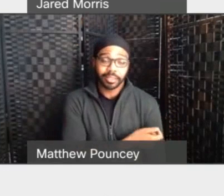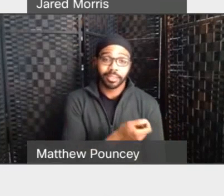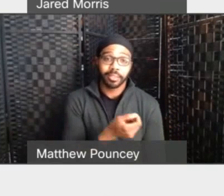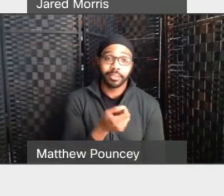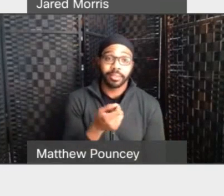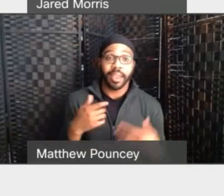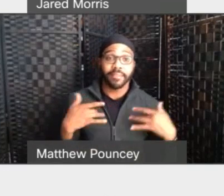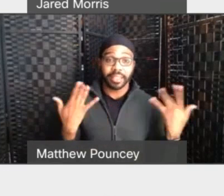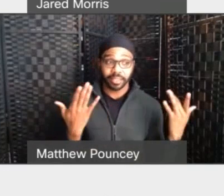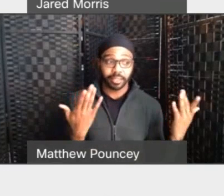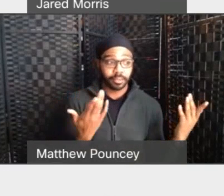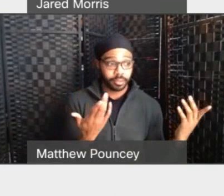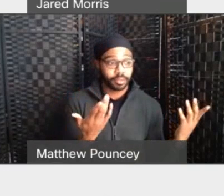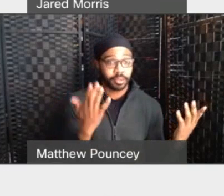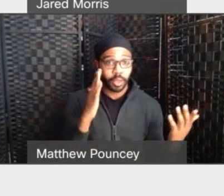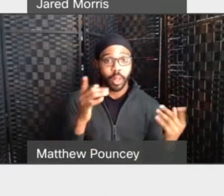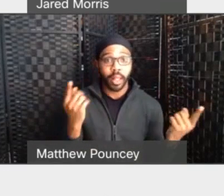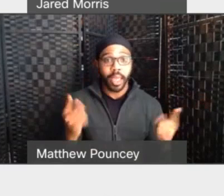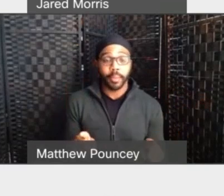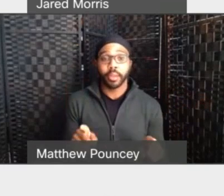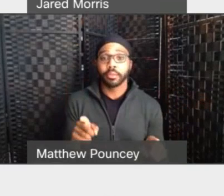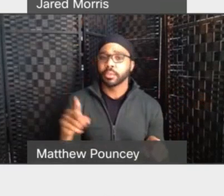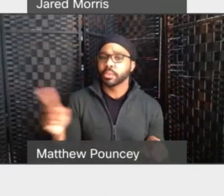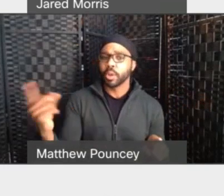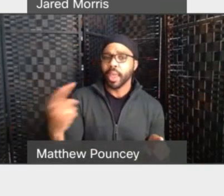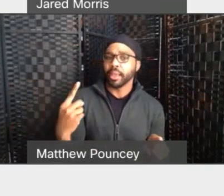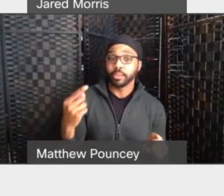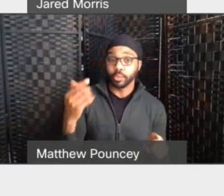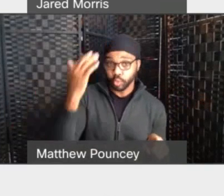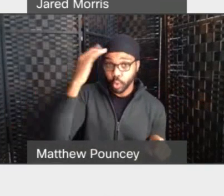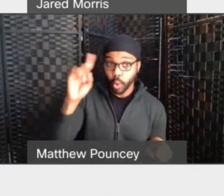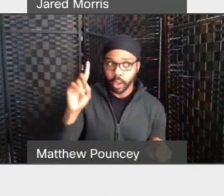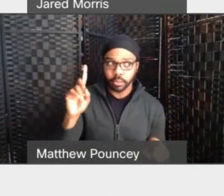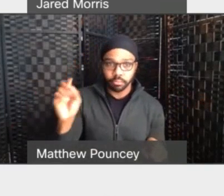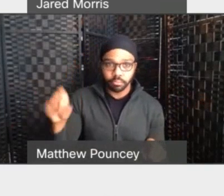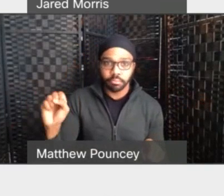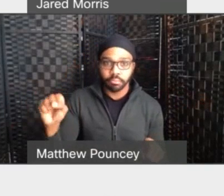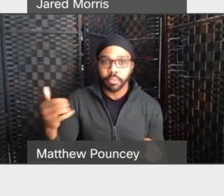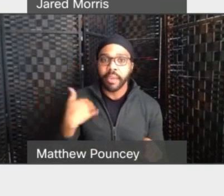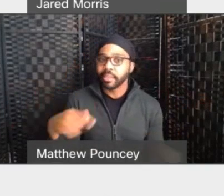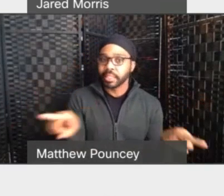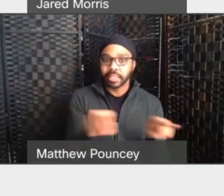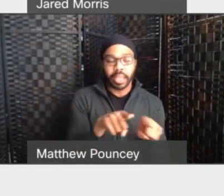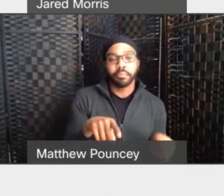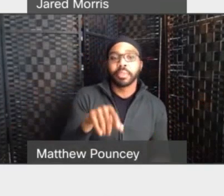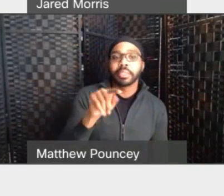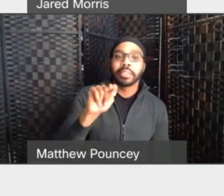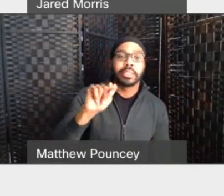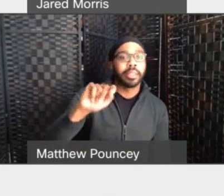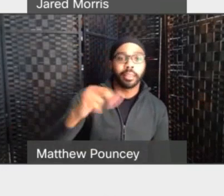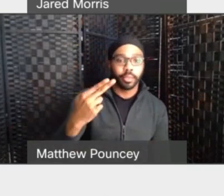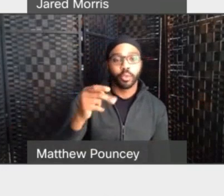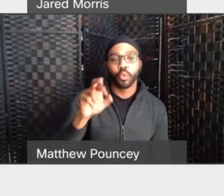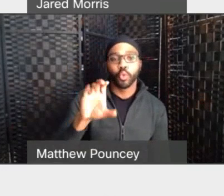events that we'll be having, there's a question about, do we know where they're occurring? Yes, they're happening at the same Kenilworth Recreation Center where the last one